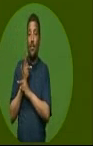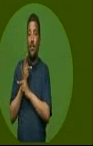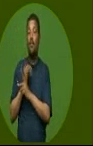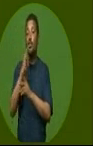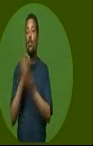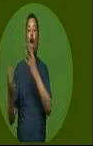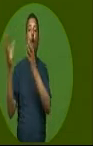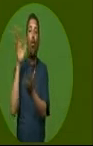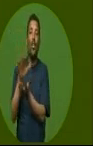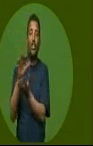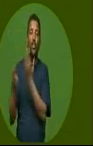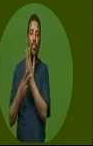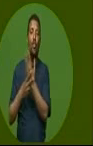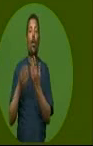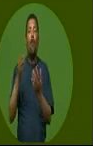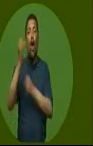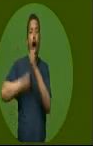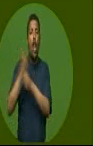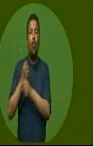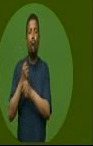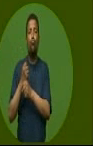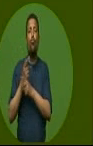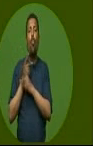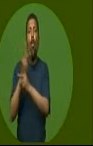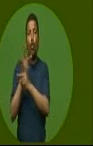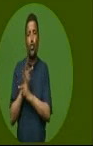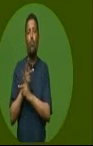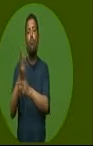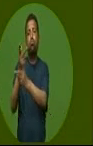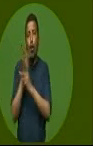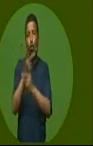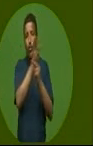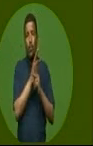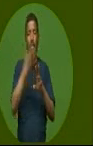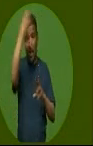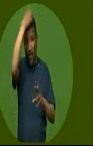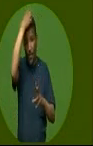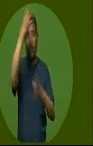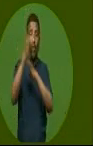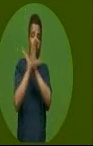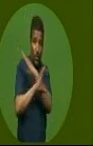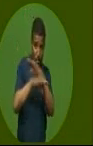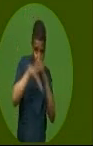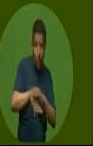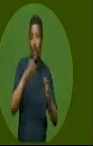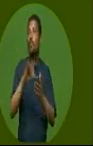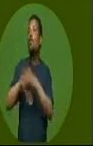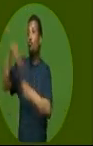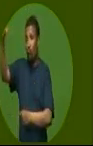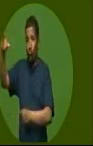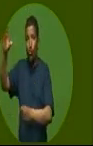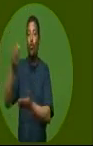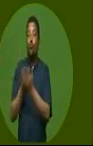is an accumulation of annual loans borrowed by the government from domestic or